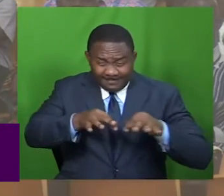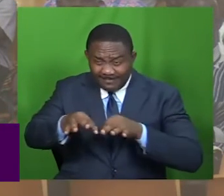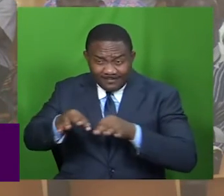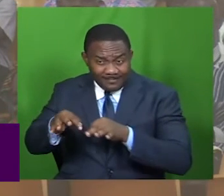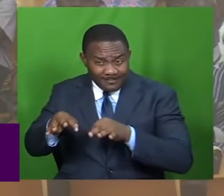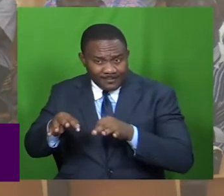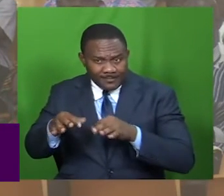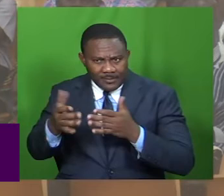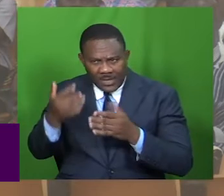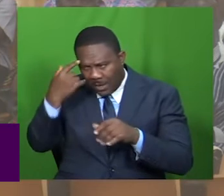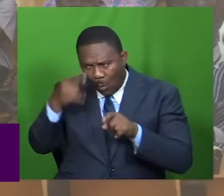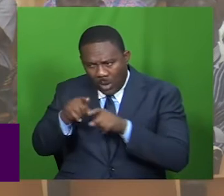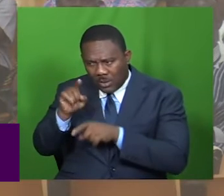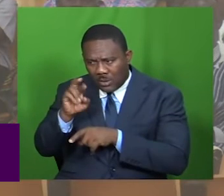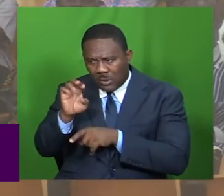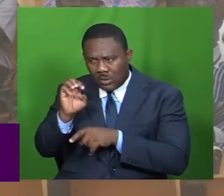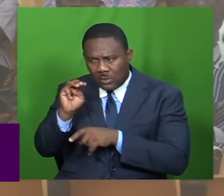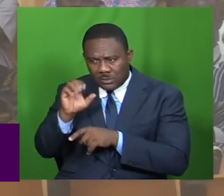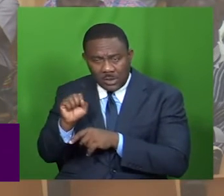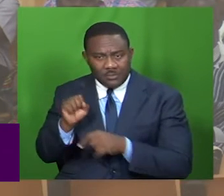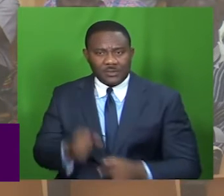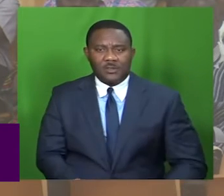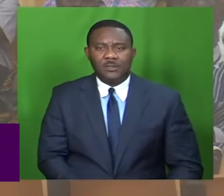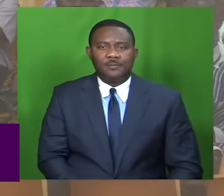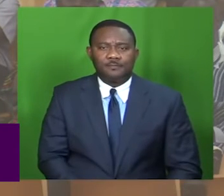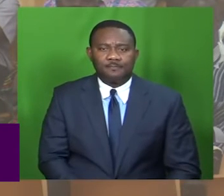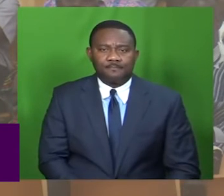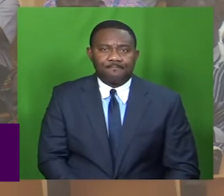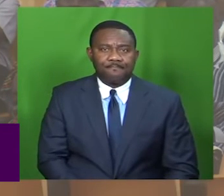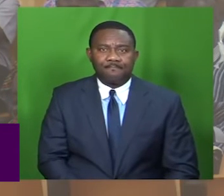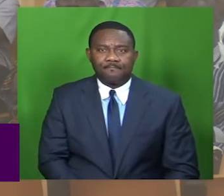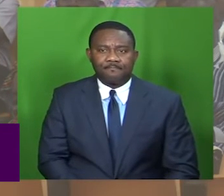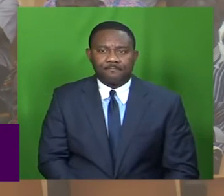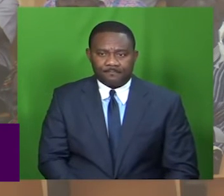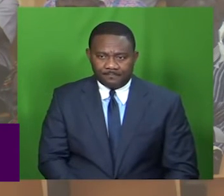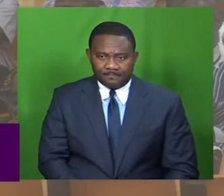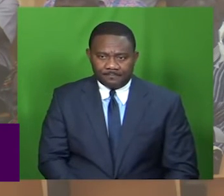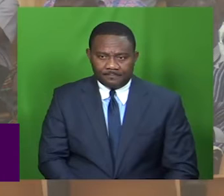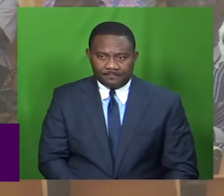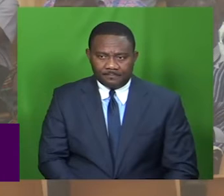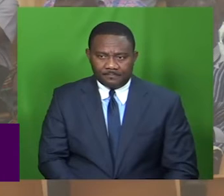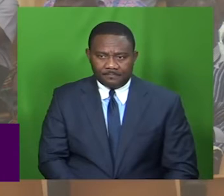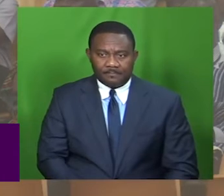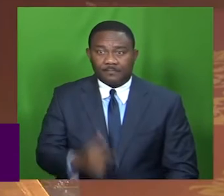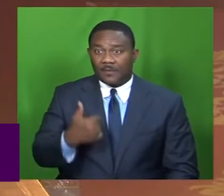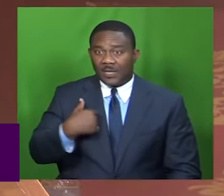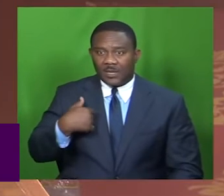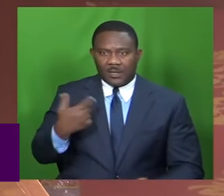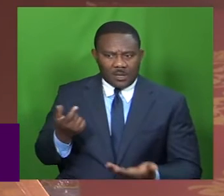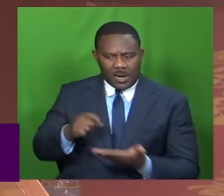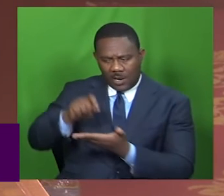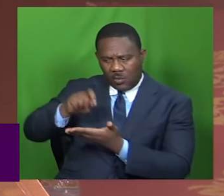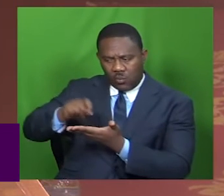the new bonds. Mr. Speaker, I subsequently wrote to their